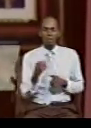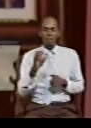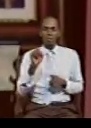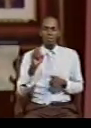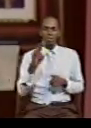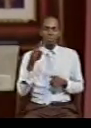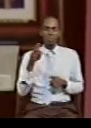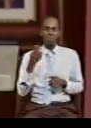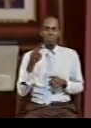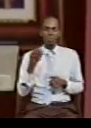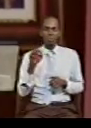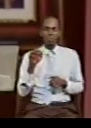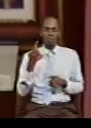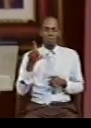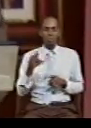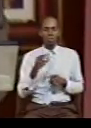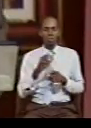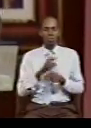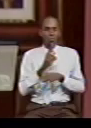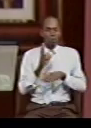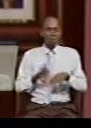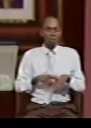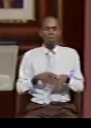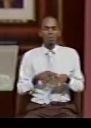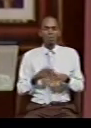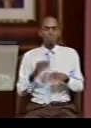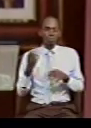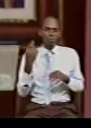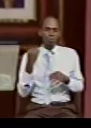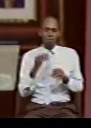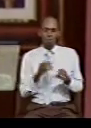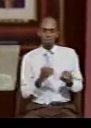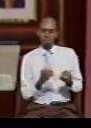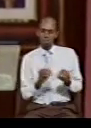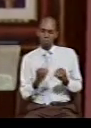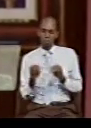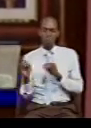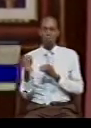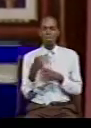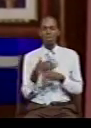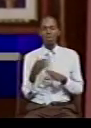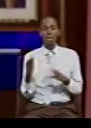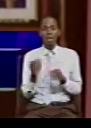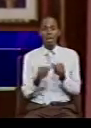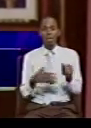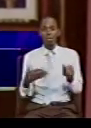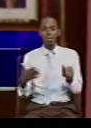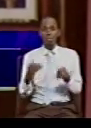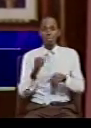rolled away. Every stone that is put on you,